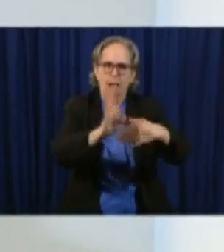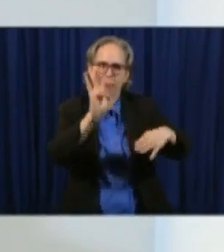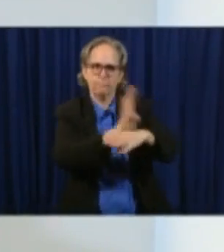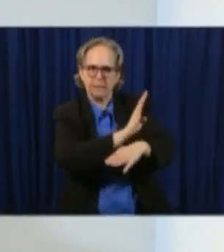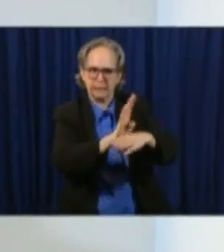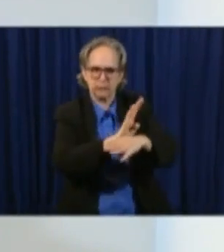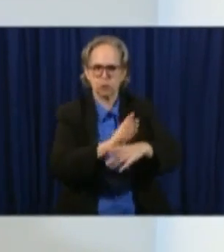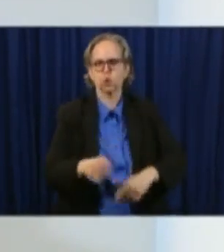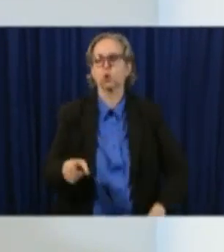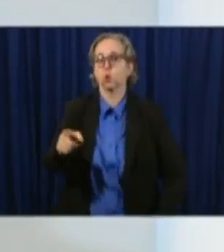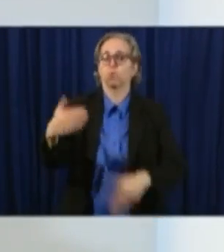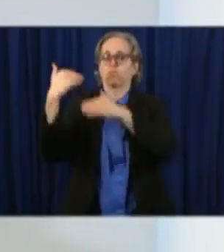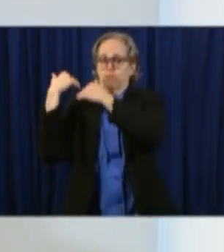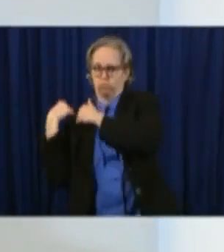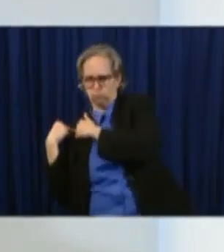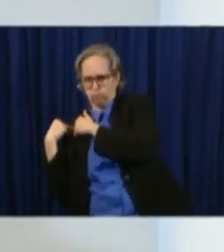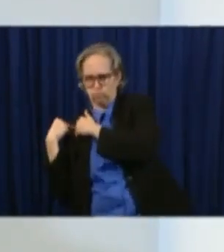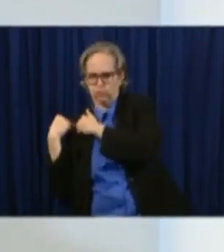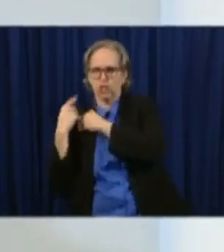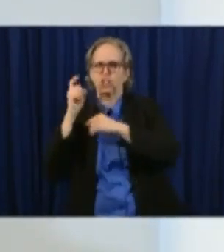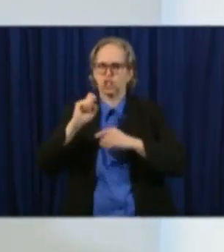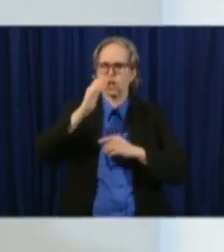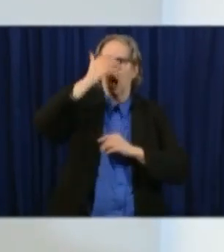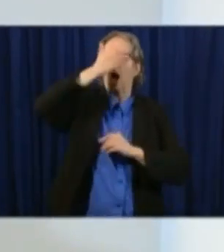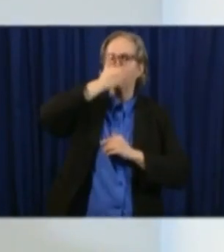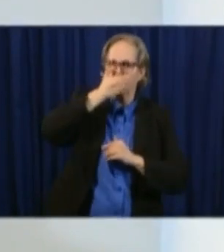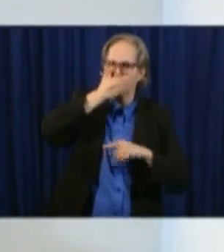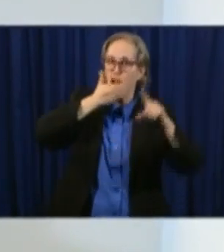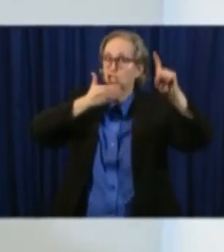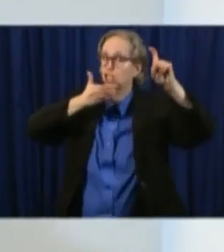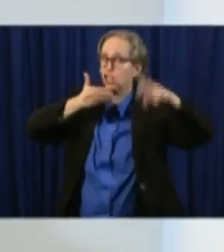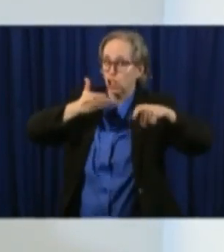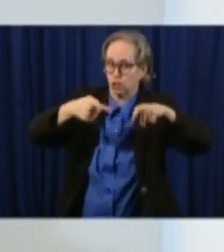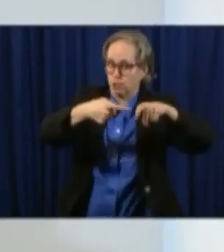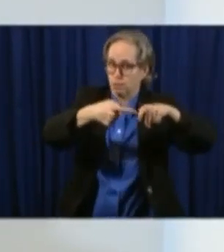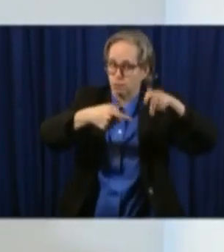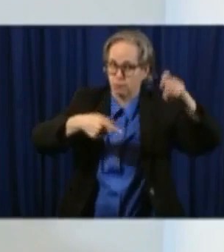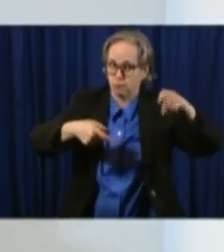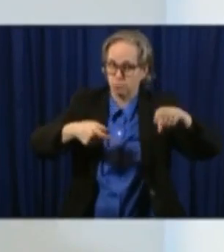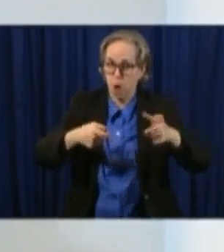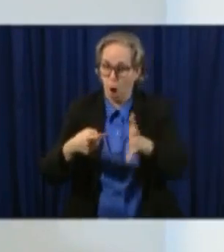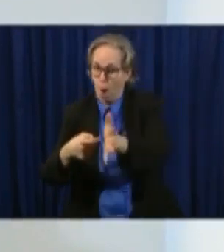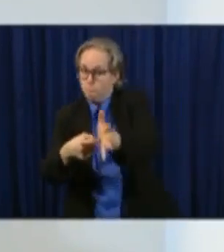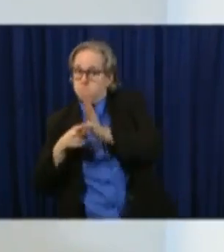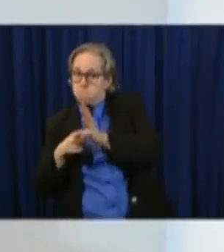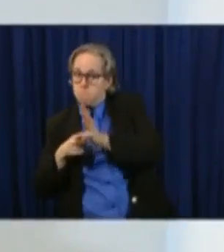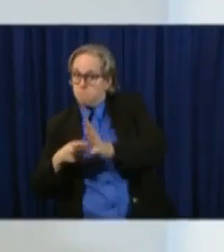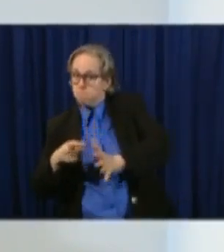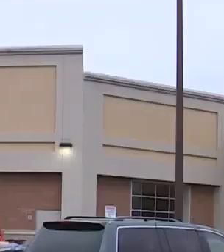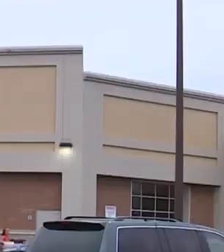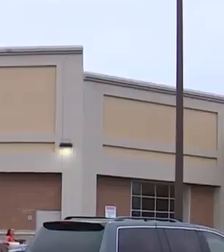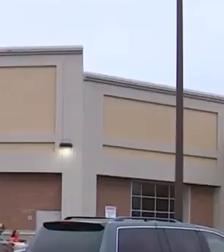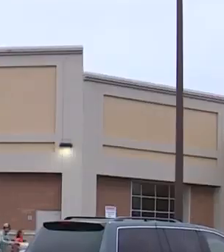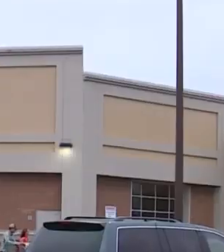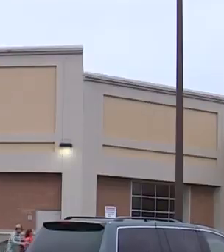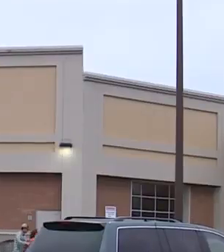a face covering. You should do that. But you are not required to wear a face